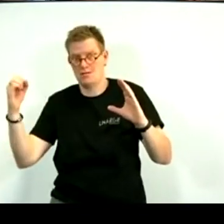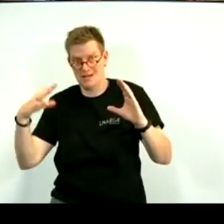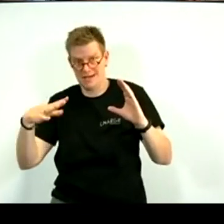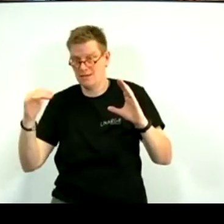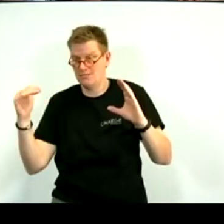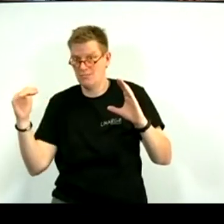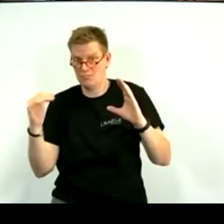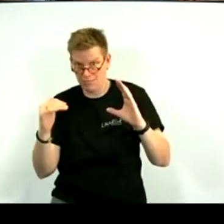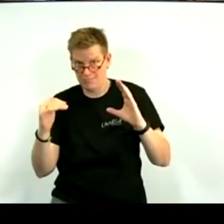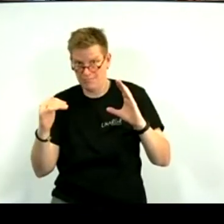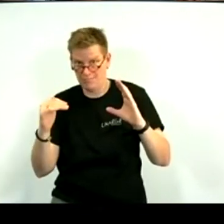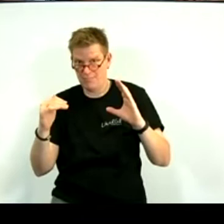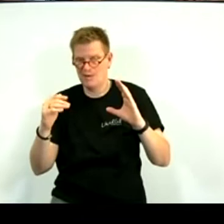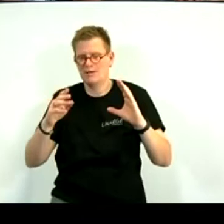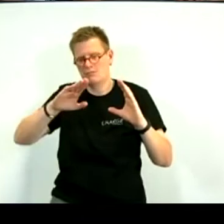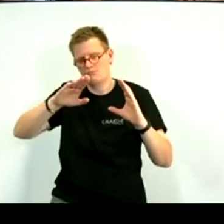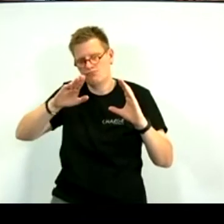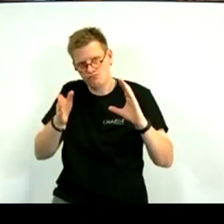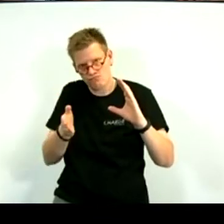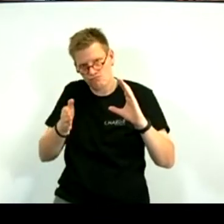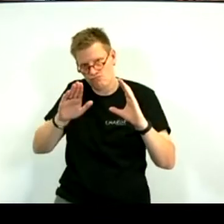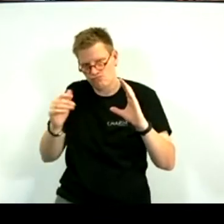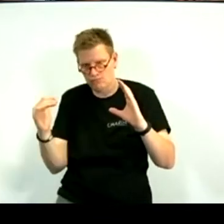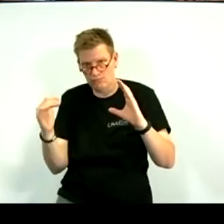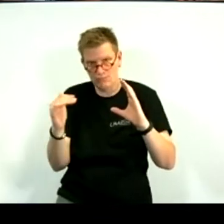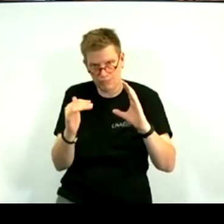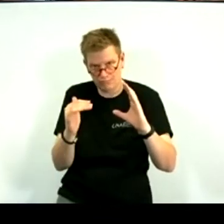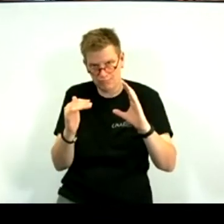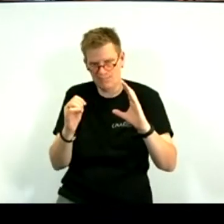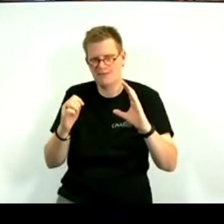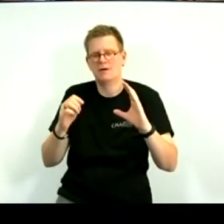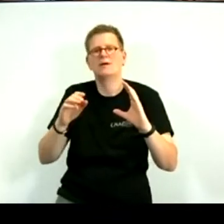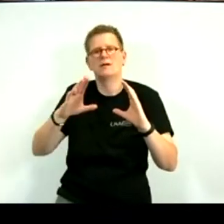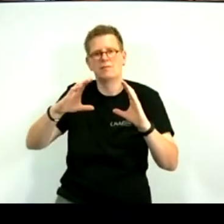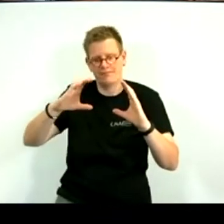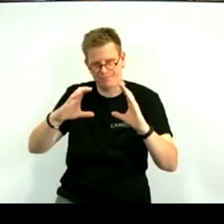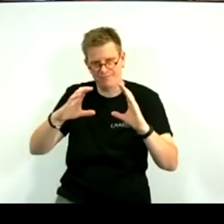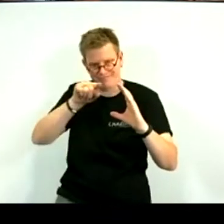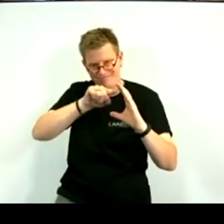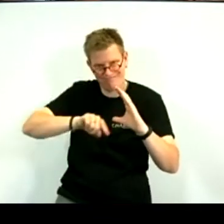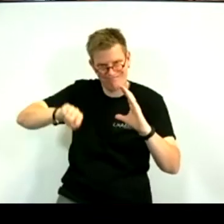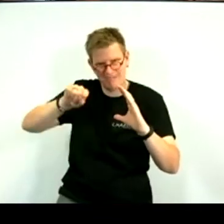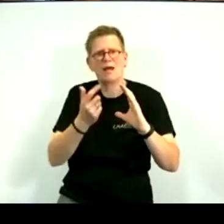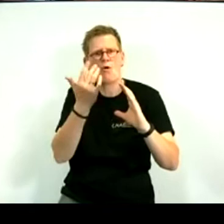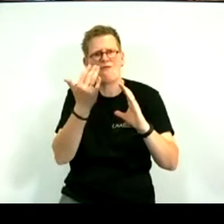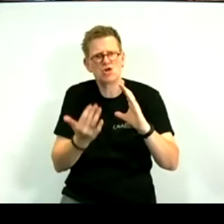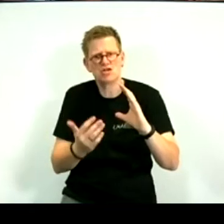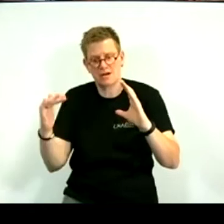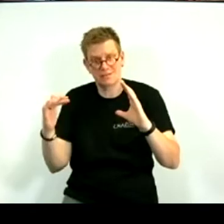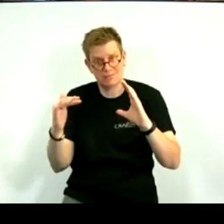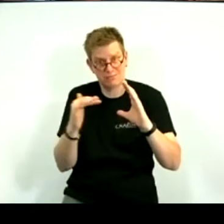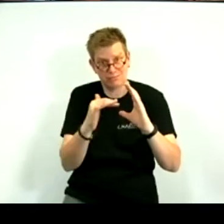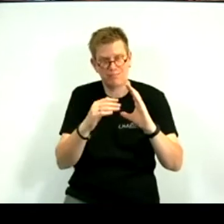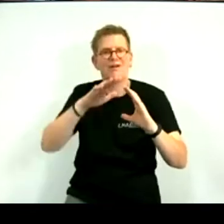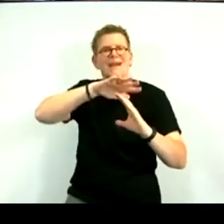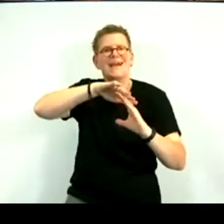lens, travels across this clear fluid to the retina. The retina turns that into